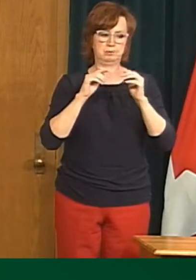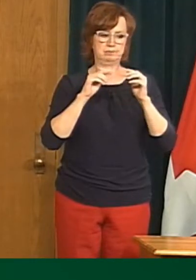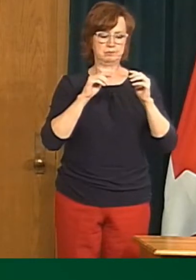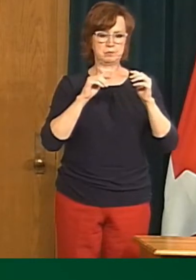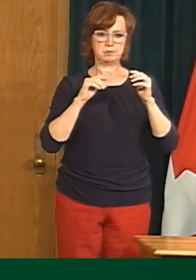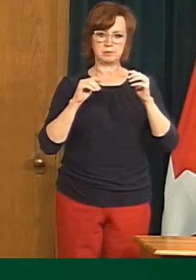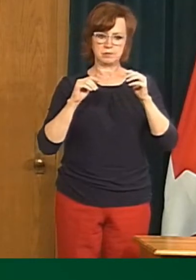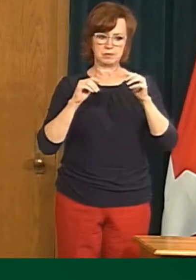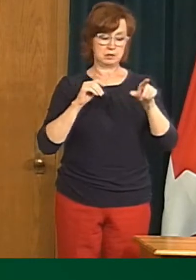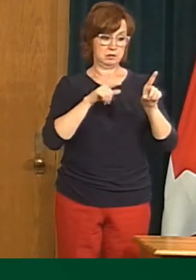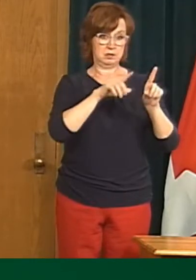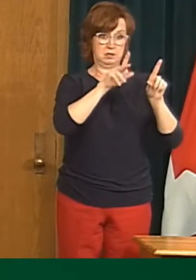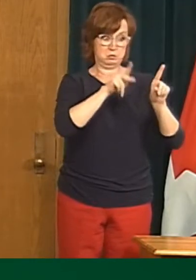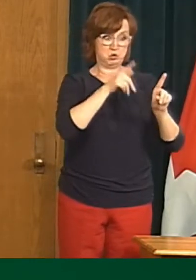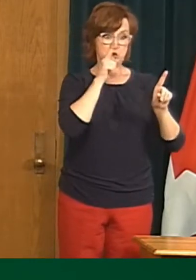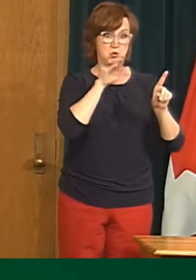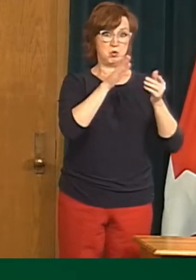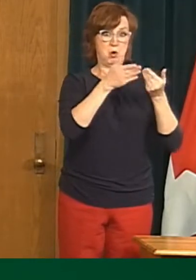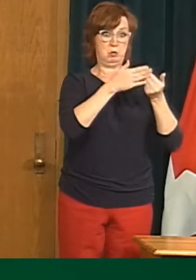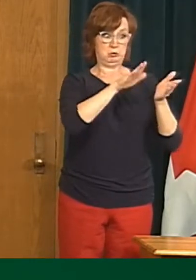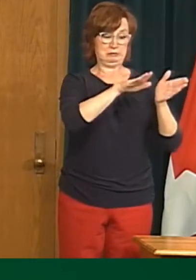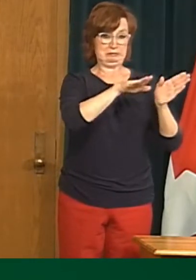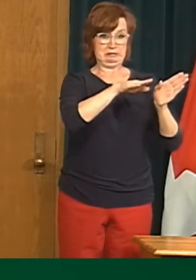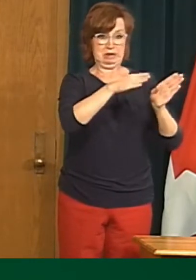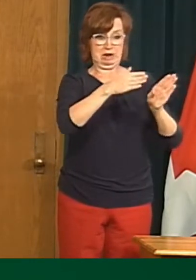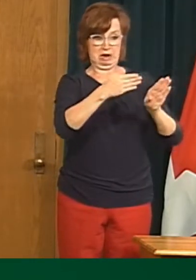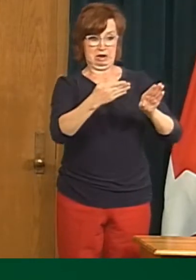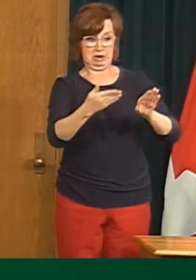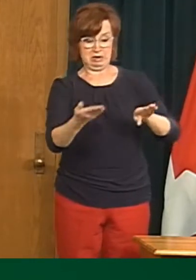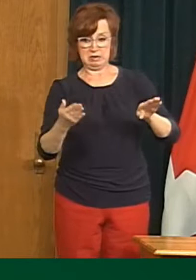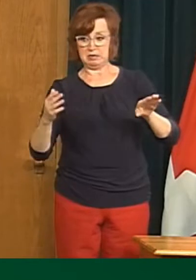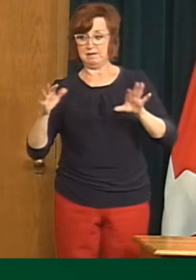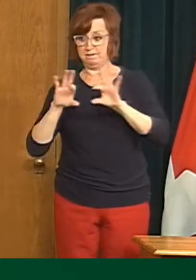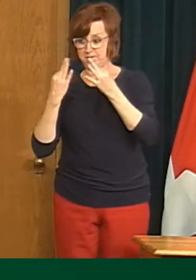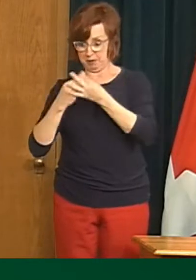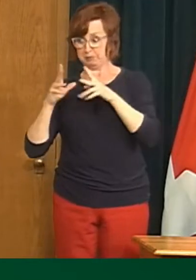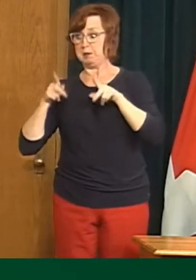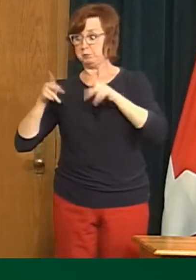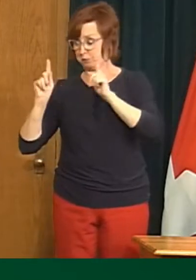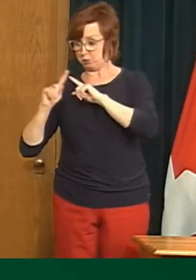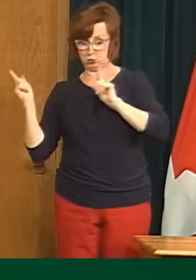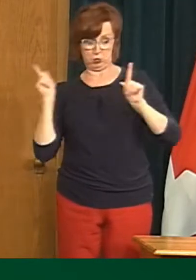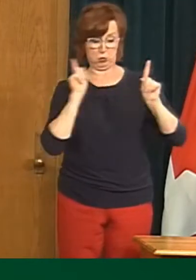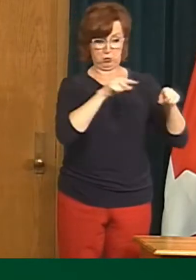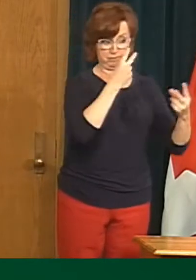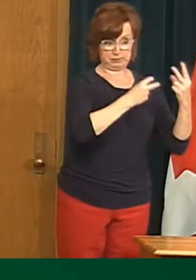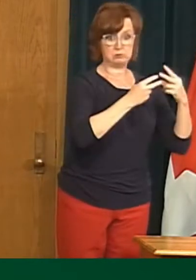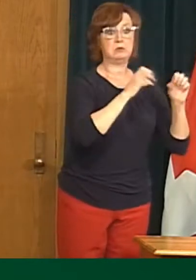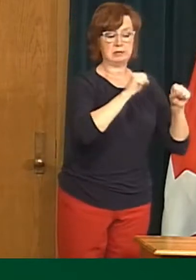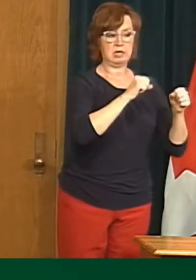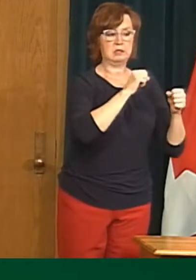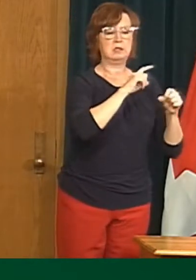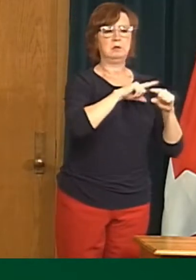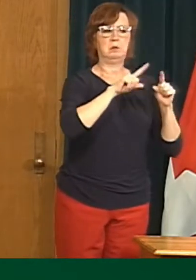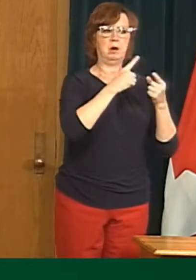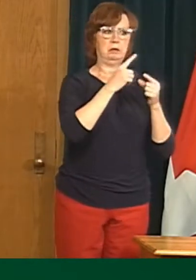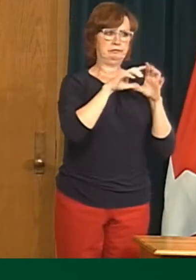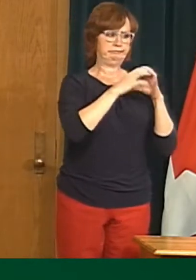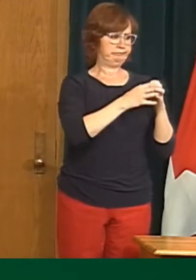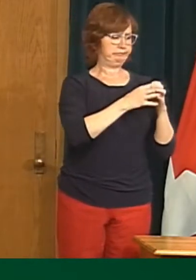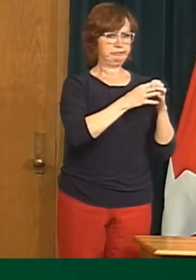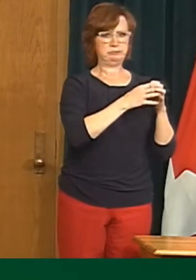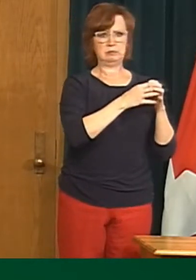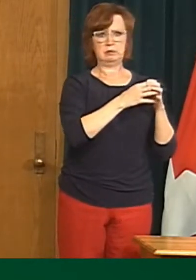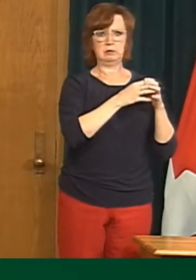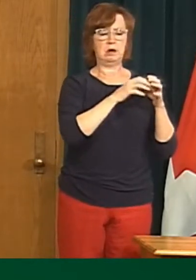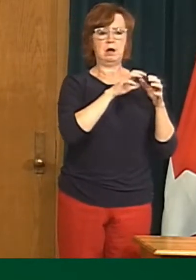also balance the safety of our long-term care residents and other patients throughout. And we are still working on other ways to expand visitation, as you